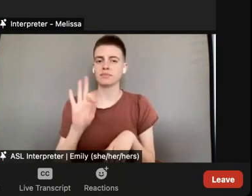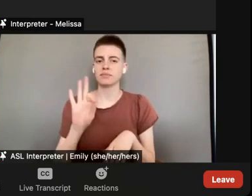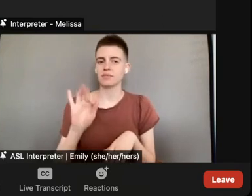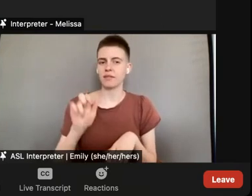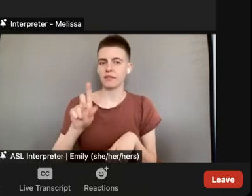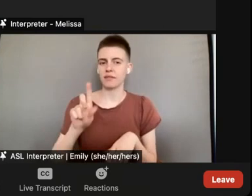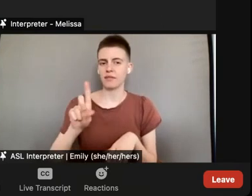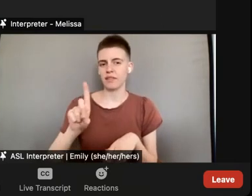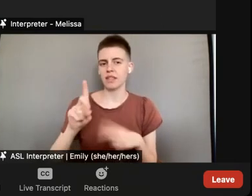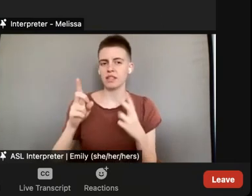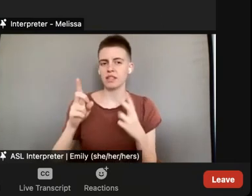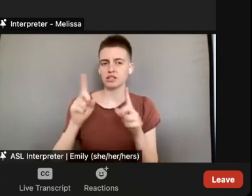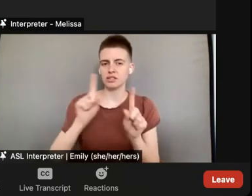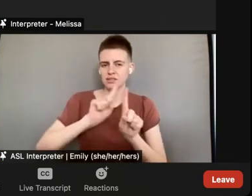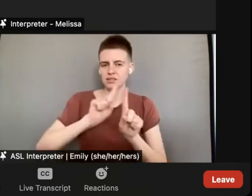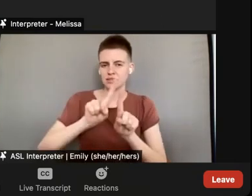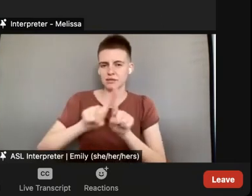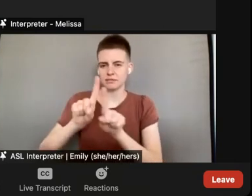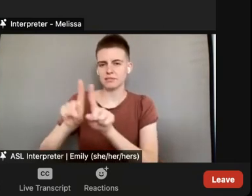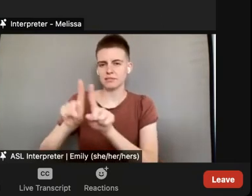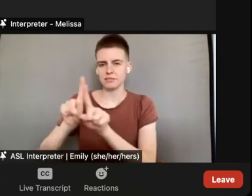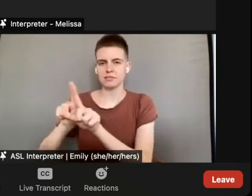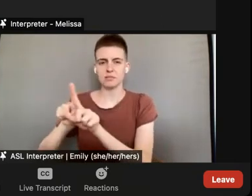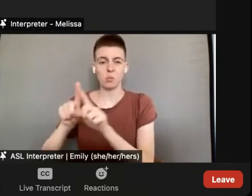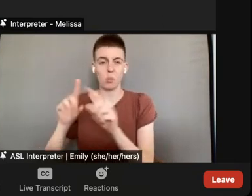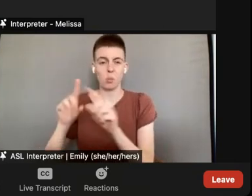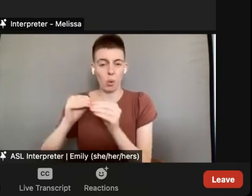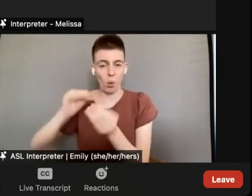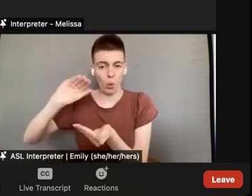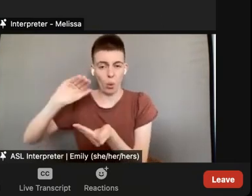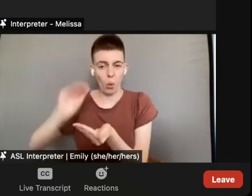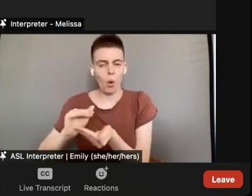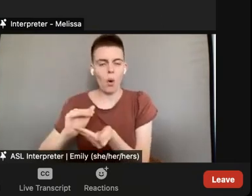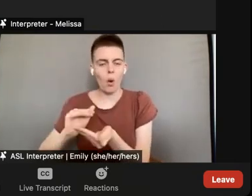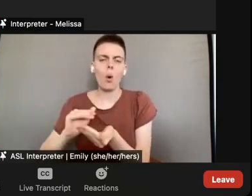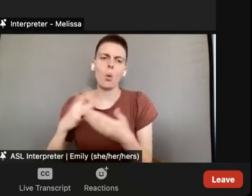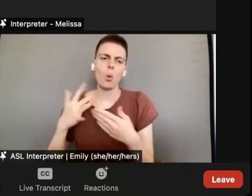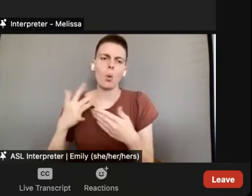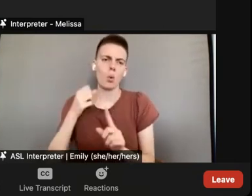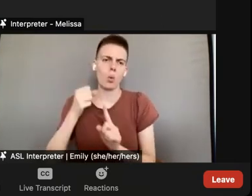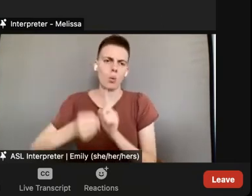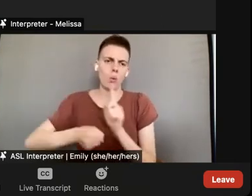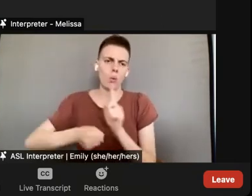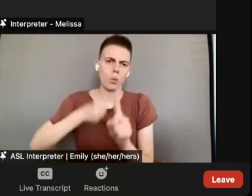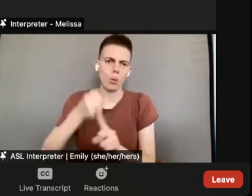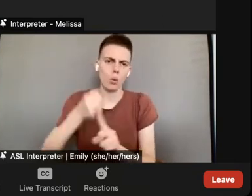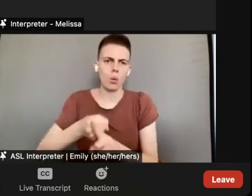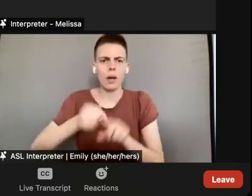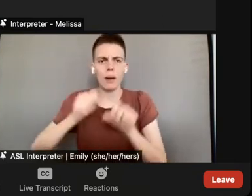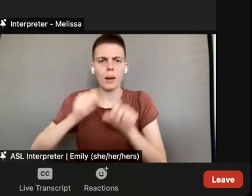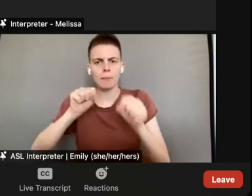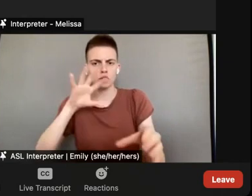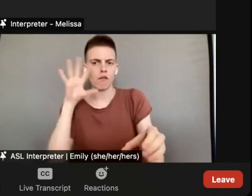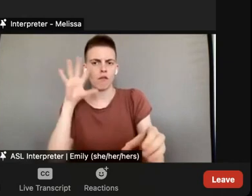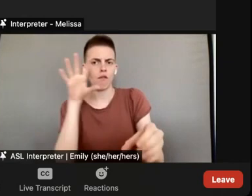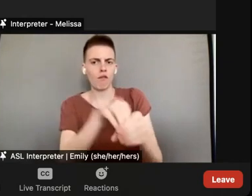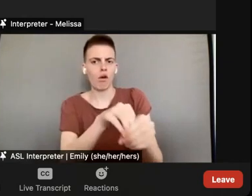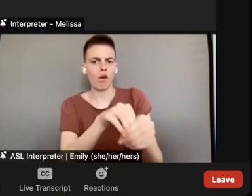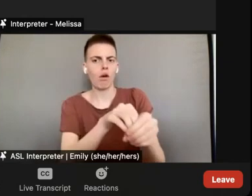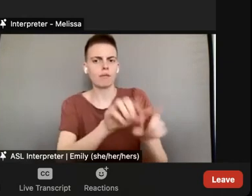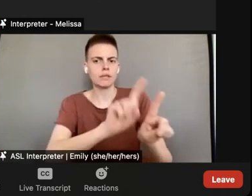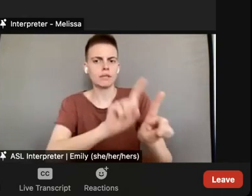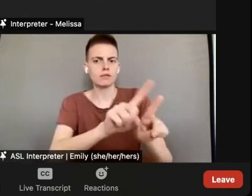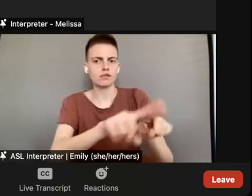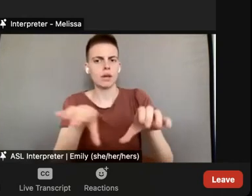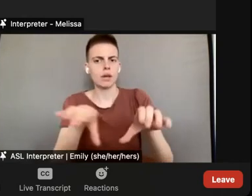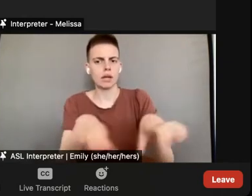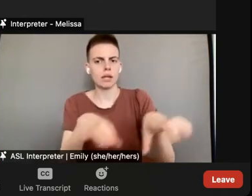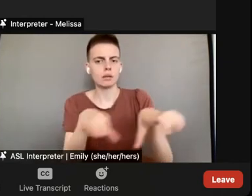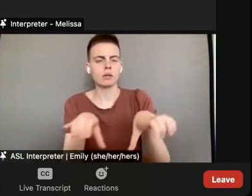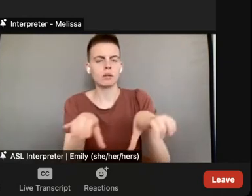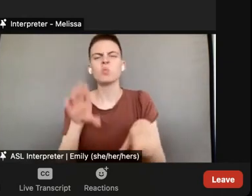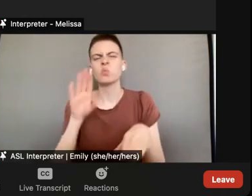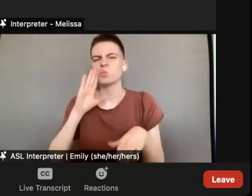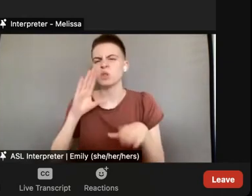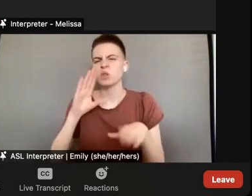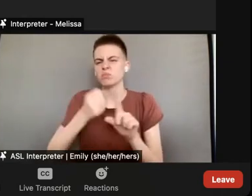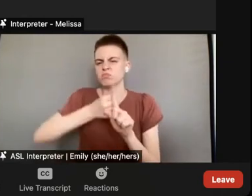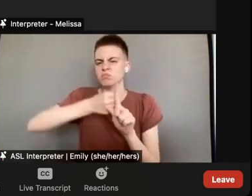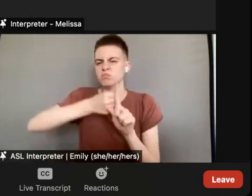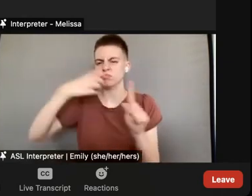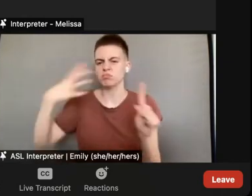lower field losses, can really impact the child's ability to participate in some of these activities. So we'll talk more about that